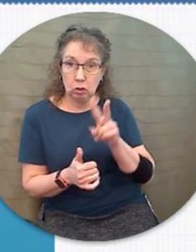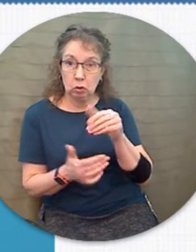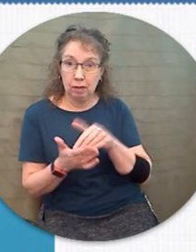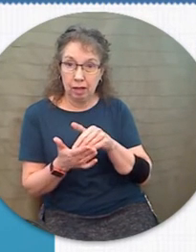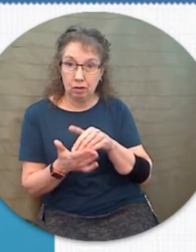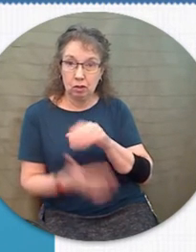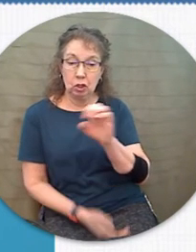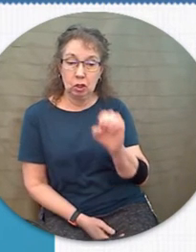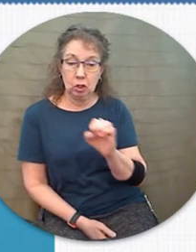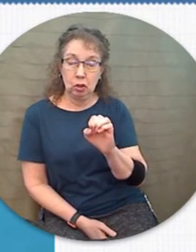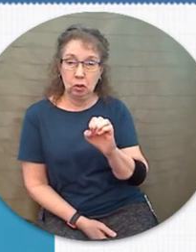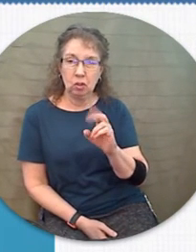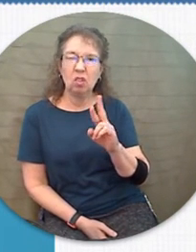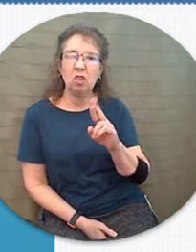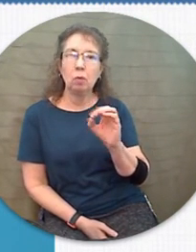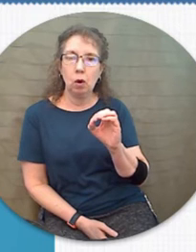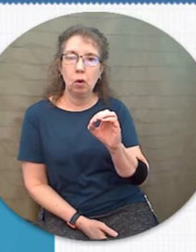principal.